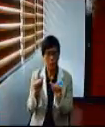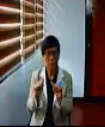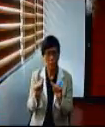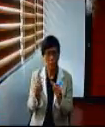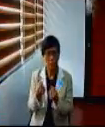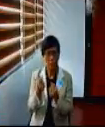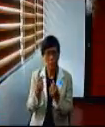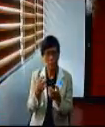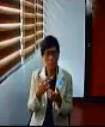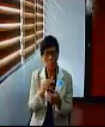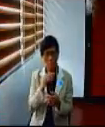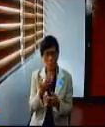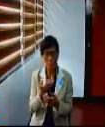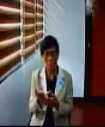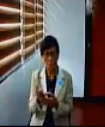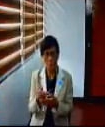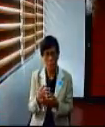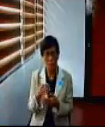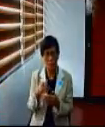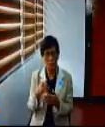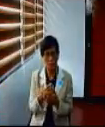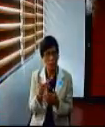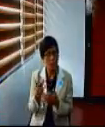them, but that somebody in their